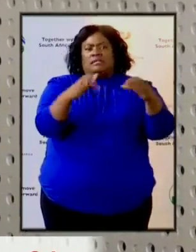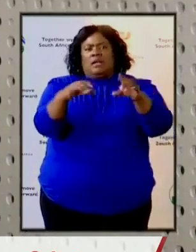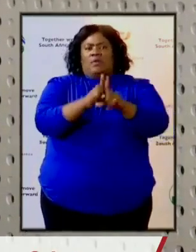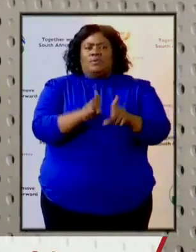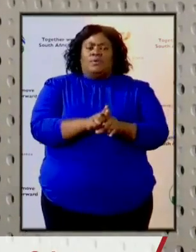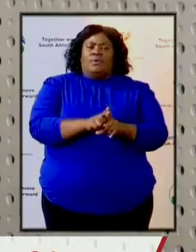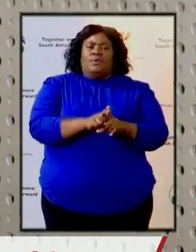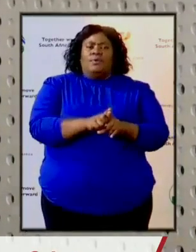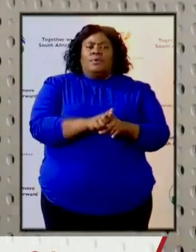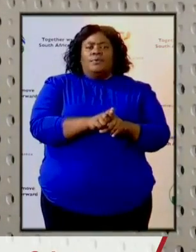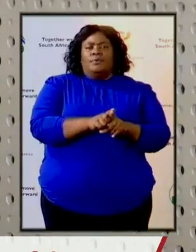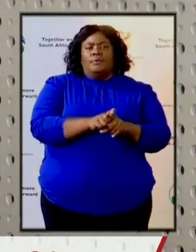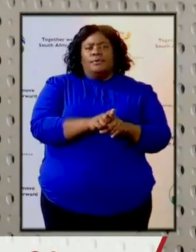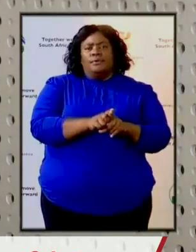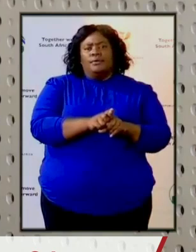will be